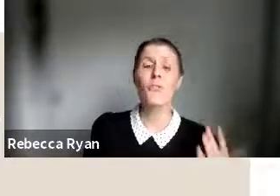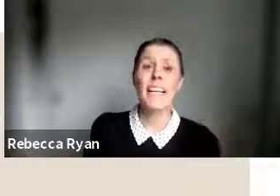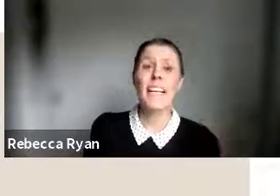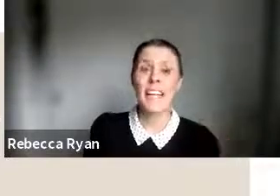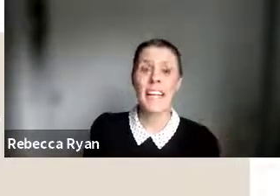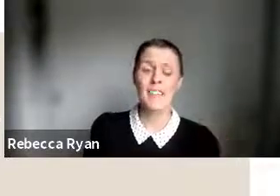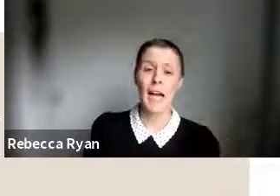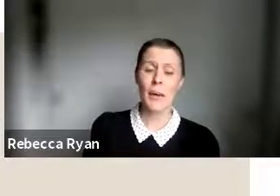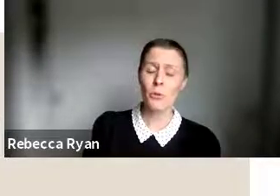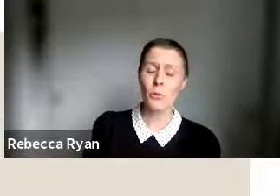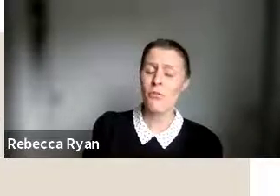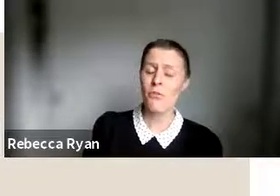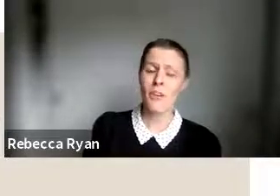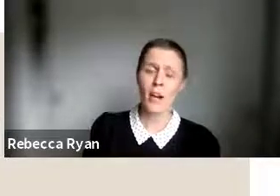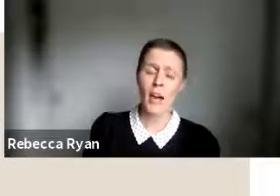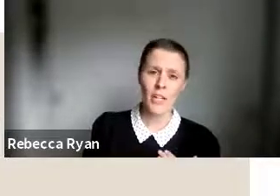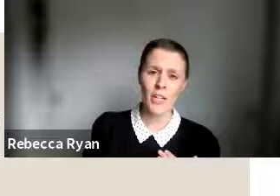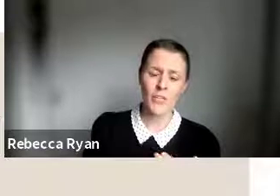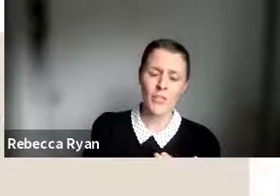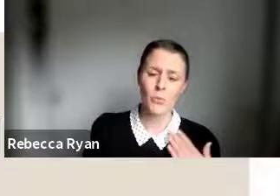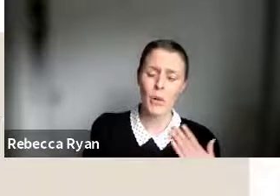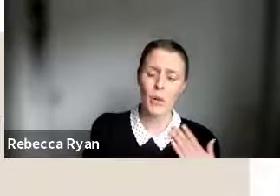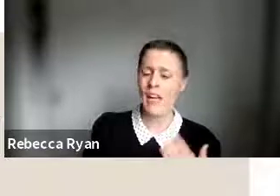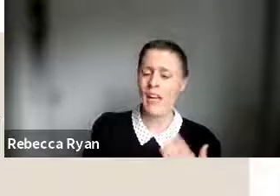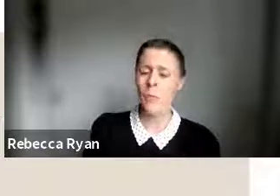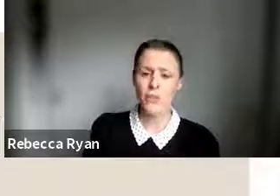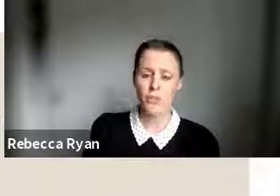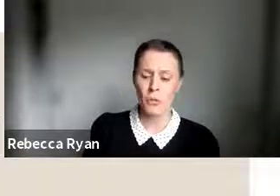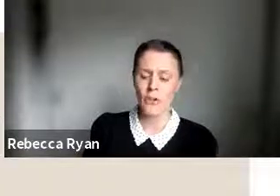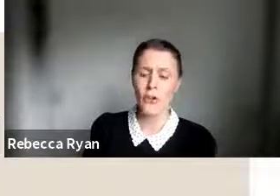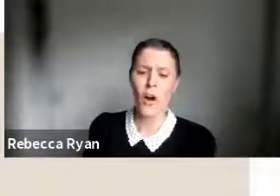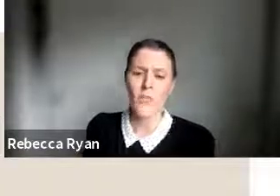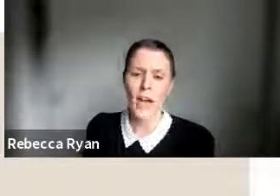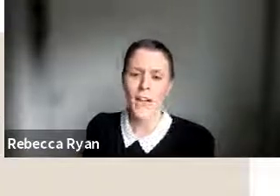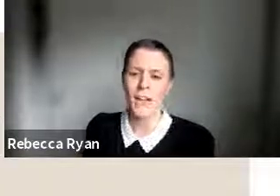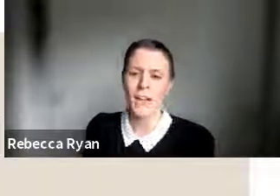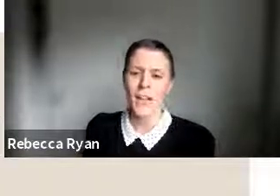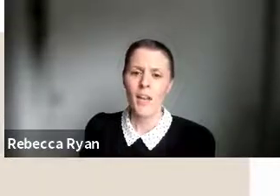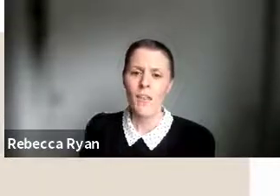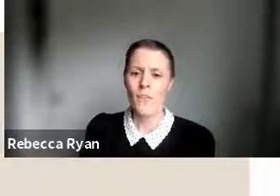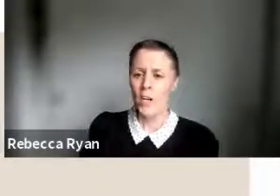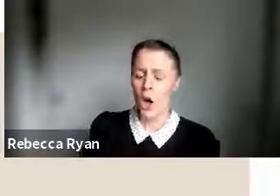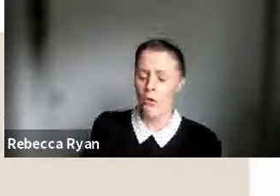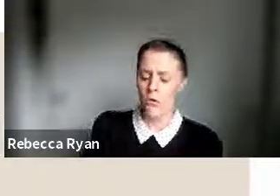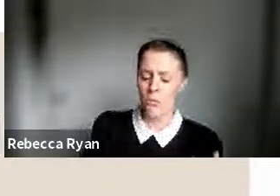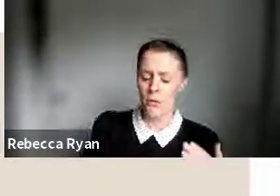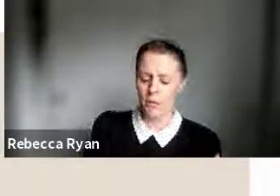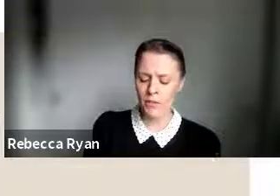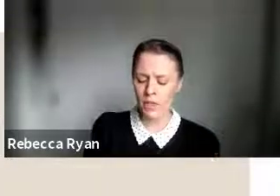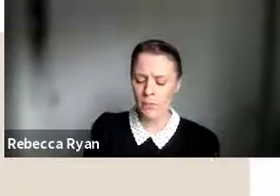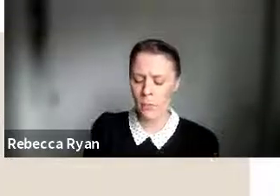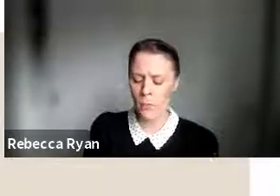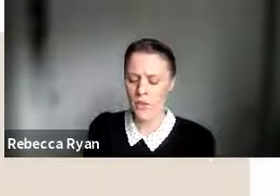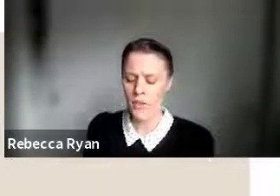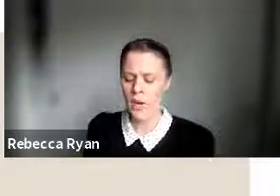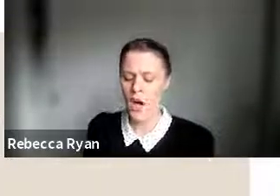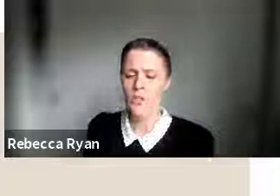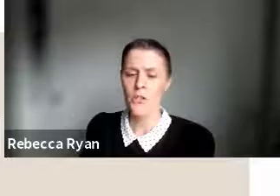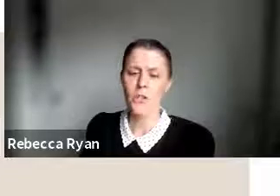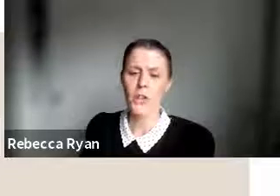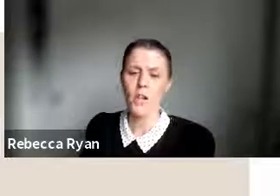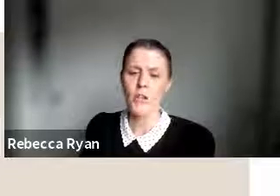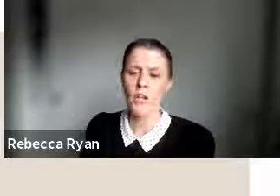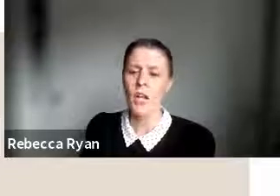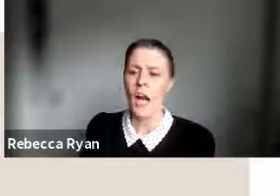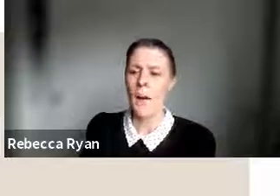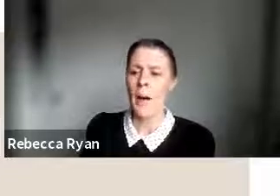It's free. It's absolutely free. And our education series website has so much information on that. If you've had COVID previously, it's important to talk